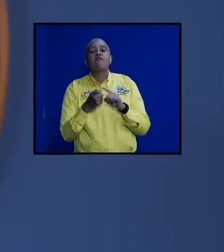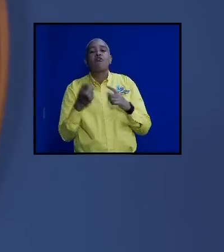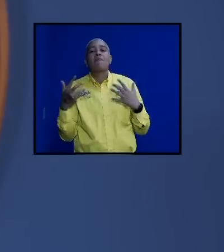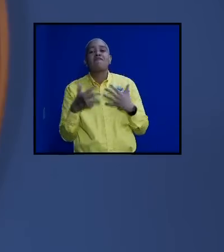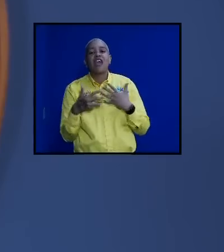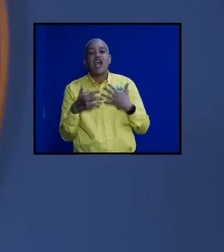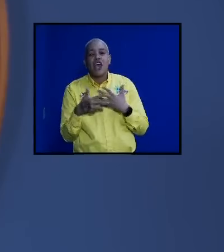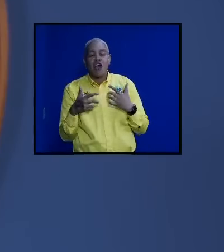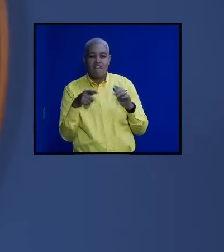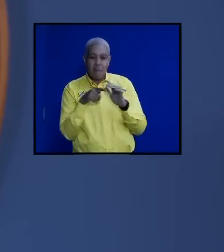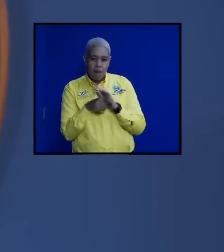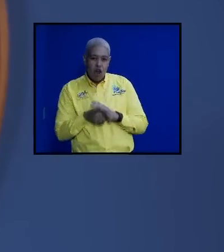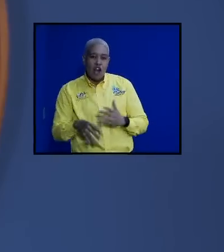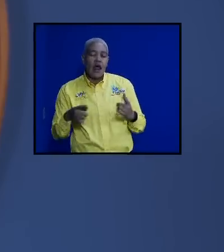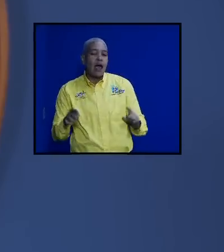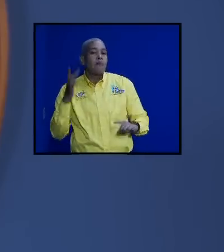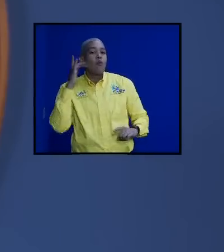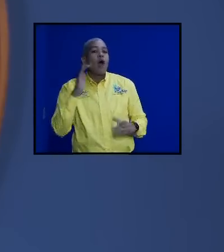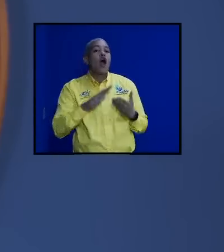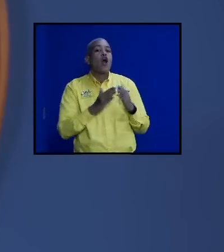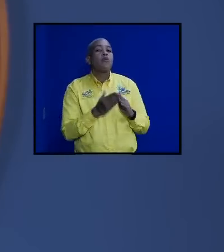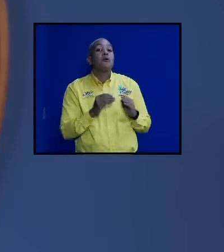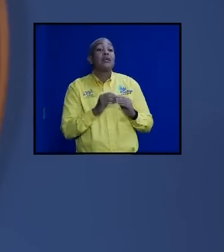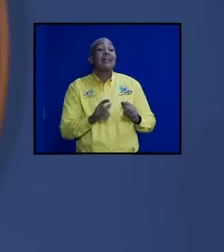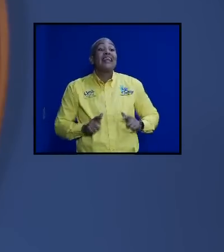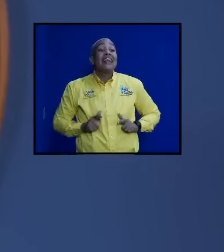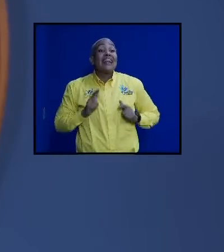it. Because communities live in fear